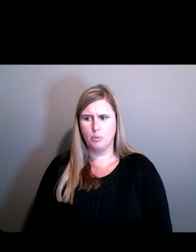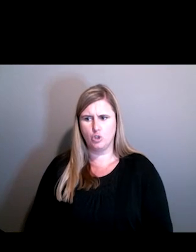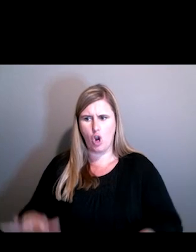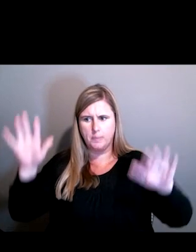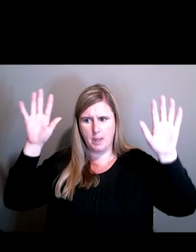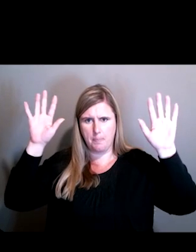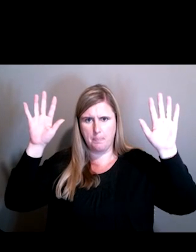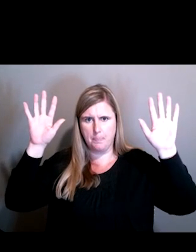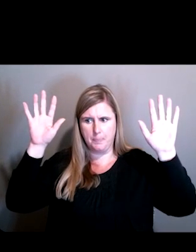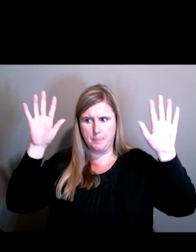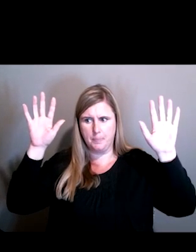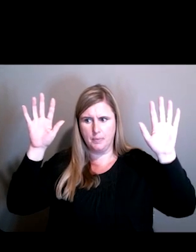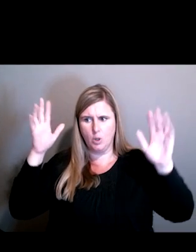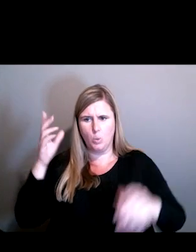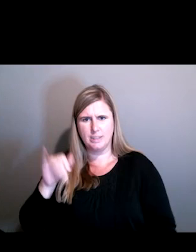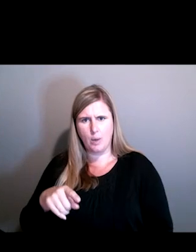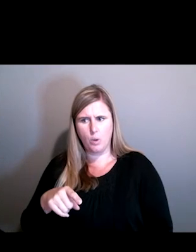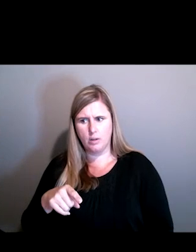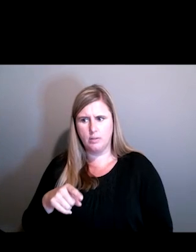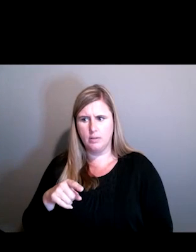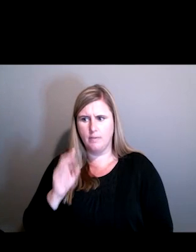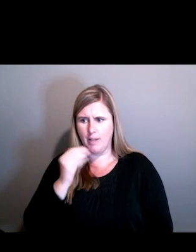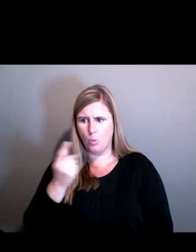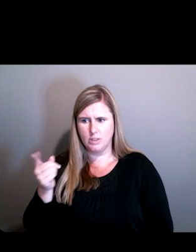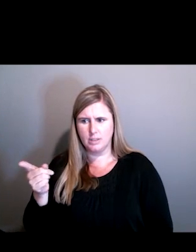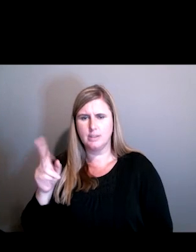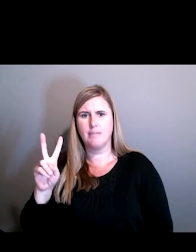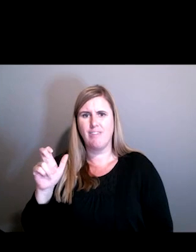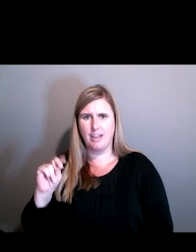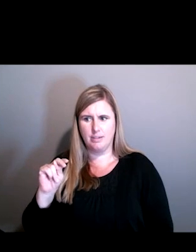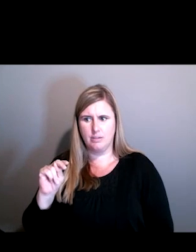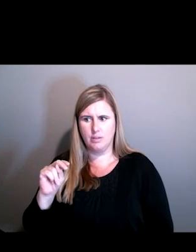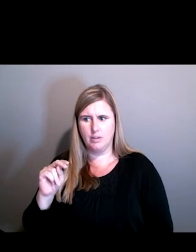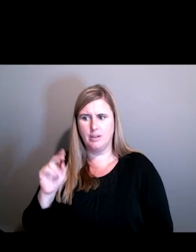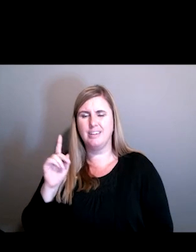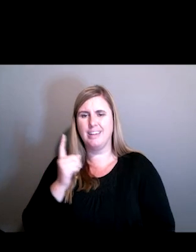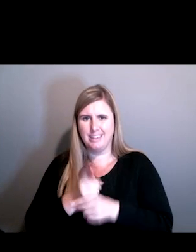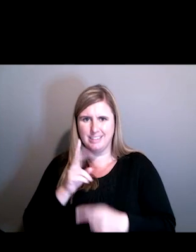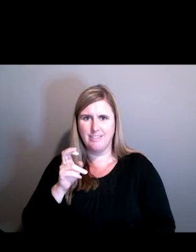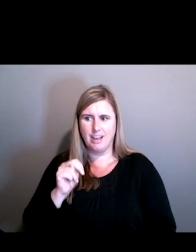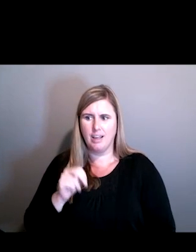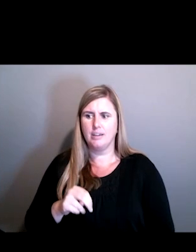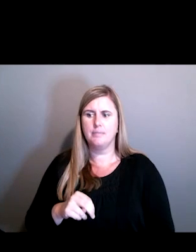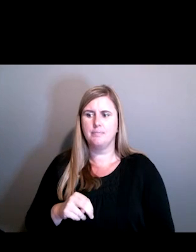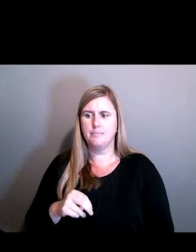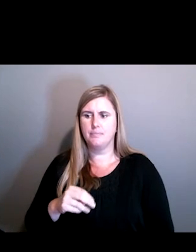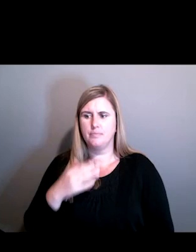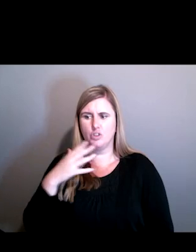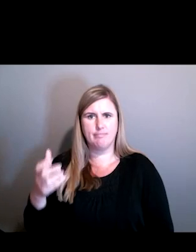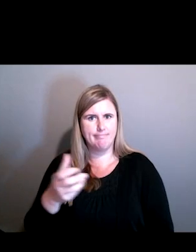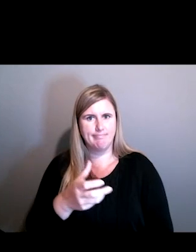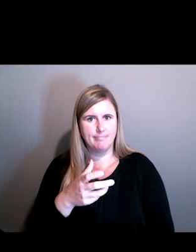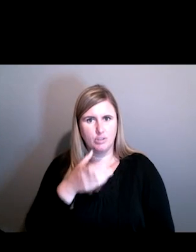Van. Put your arms up. What's this one? Flower. And what is this? Van. What is a van? Have